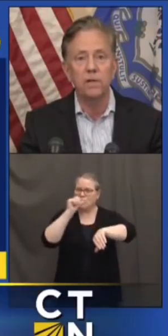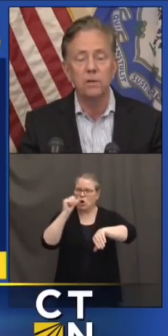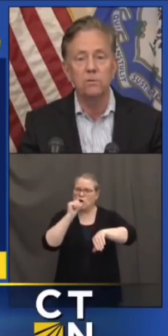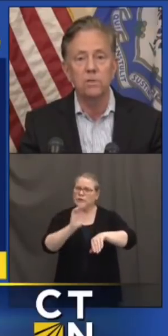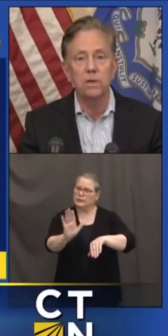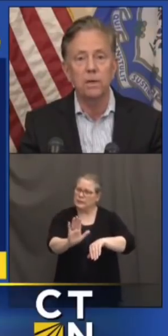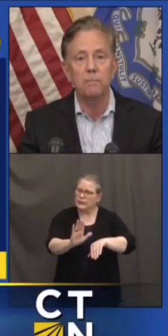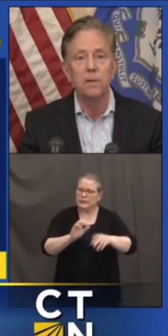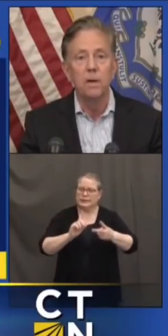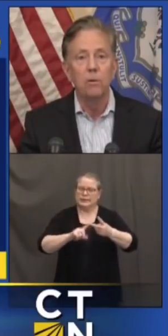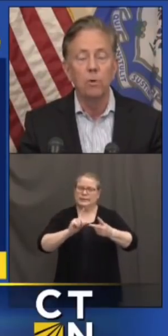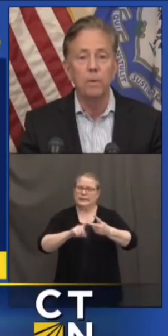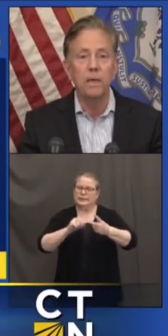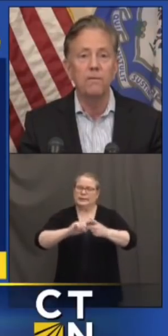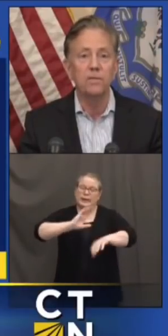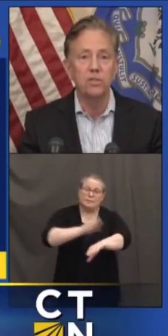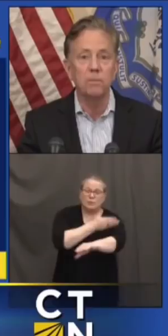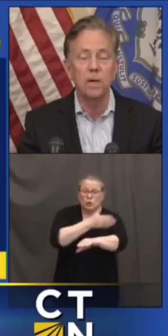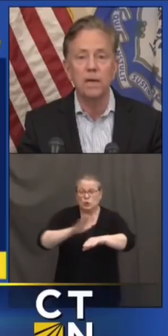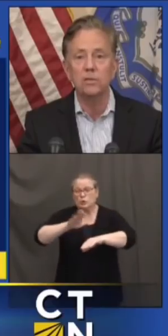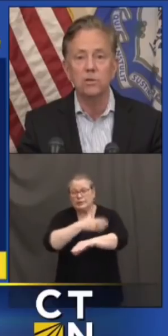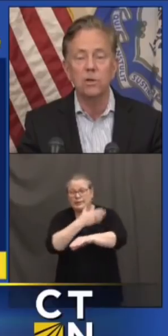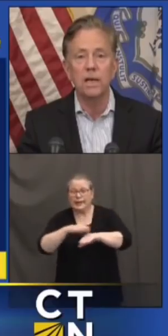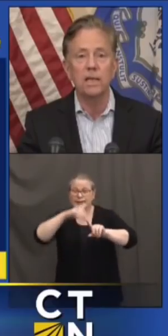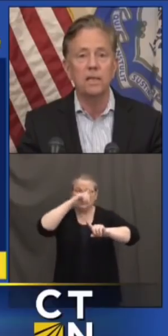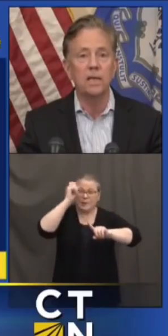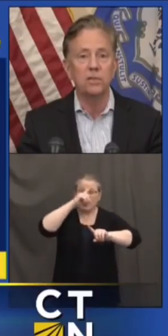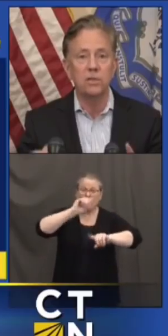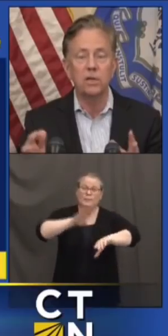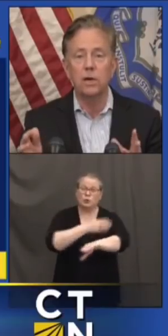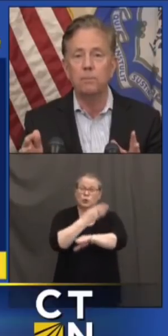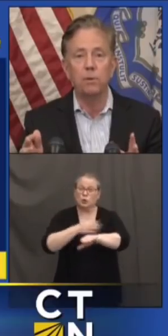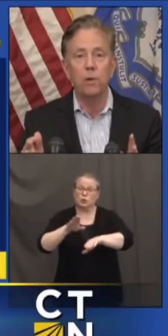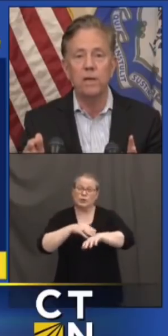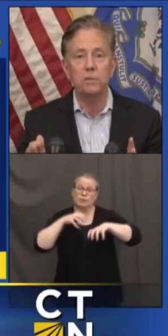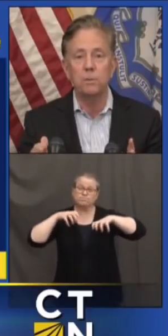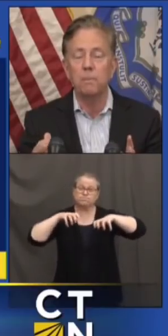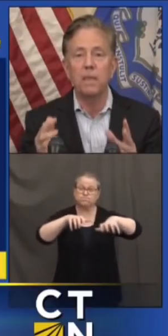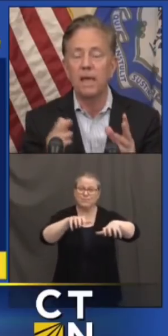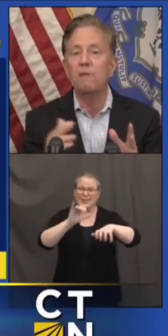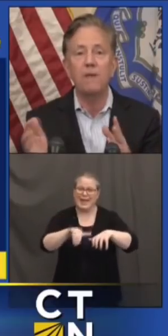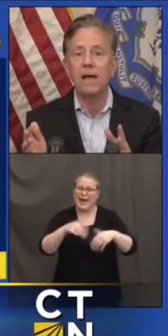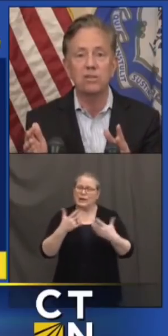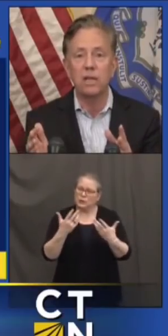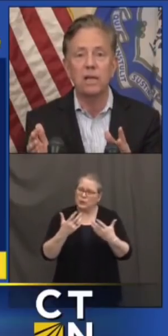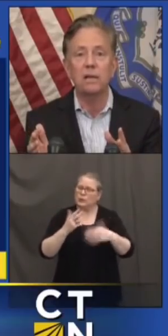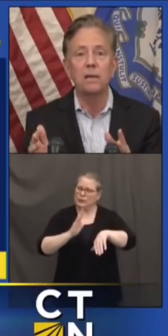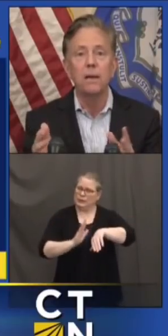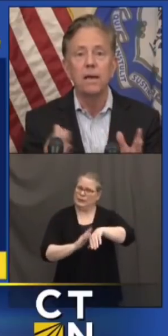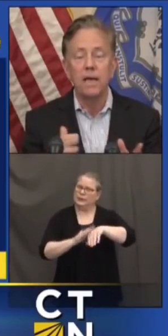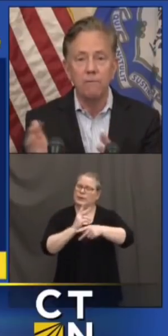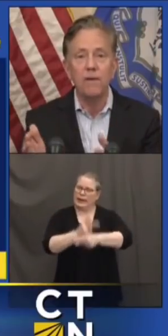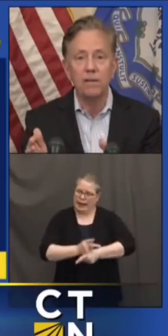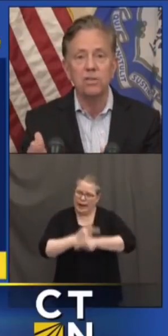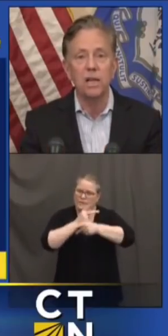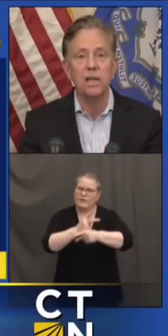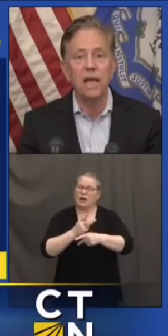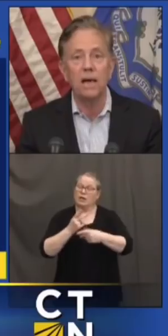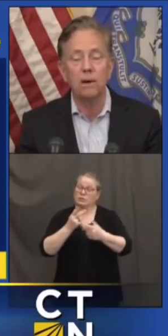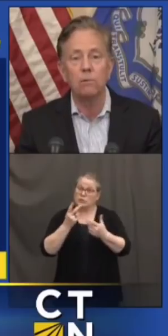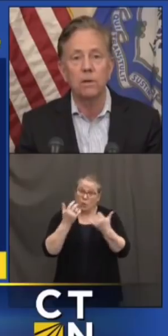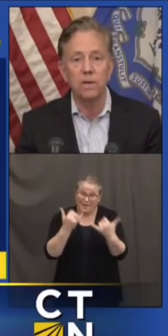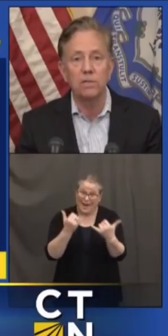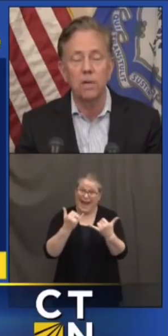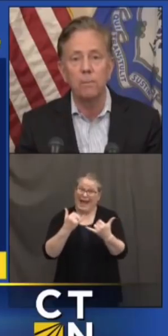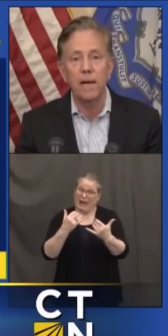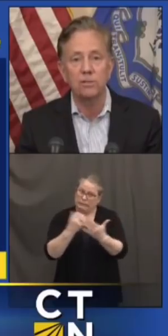concert venues. We'll be given some guidance on that in the next couple of weeks, but get vaccinated. Get vaccinated